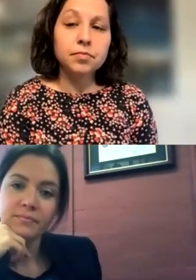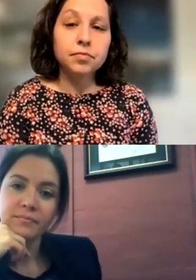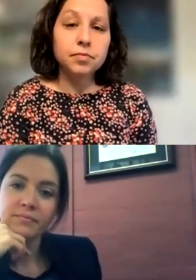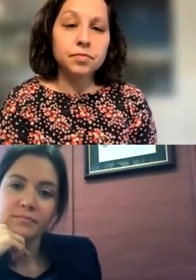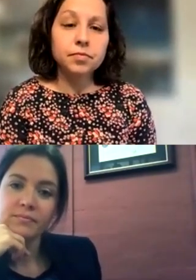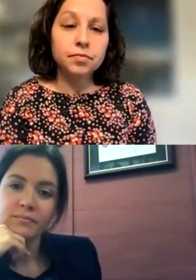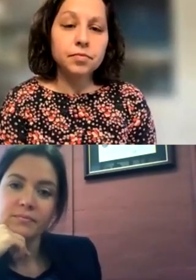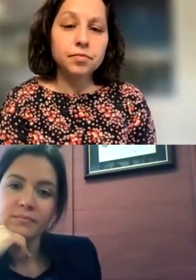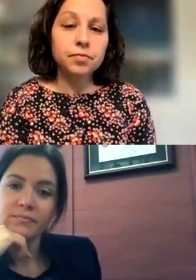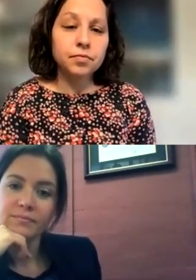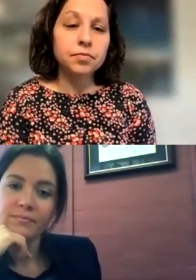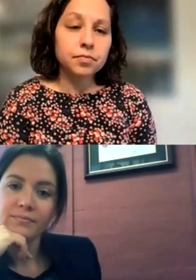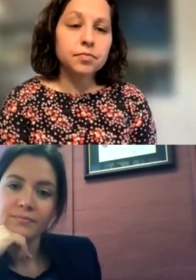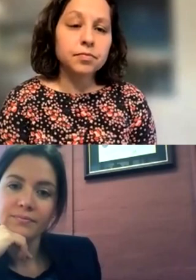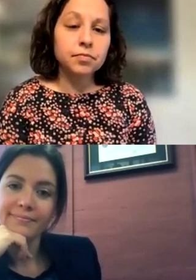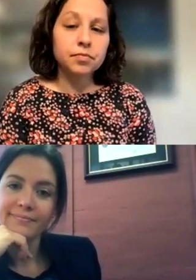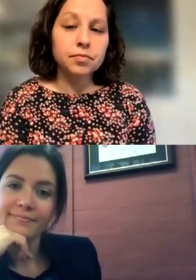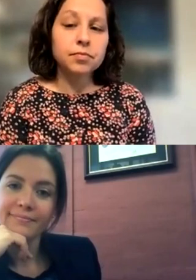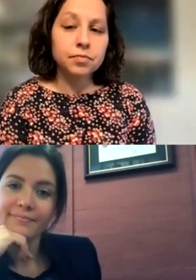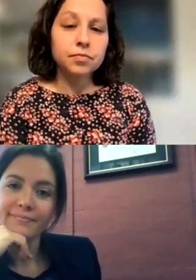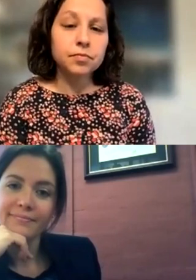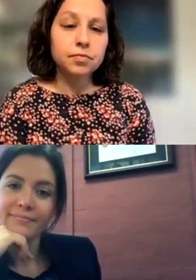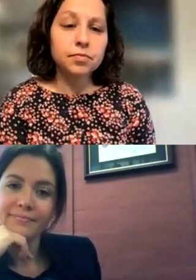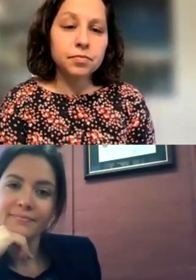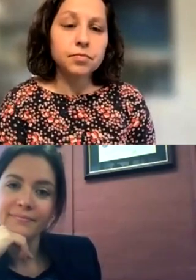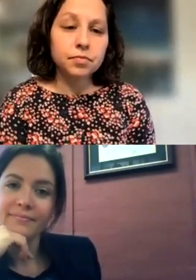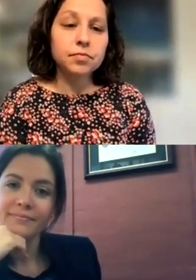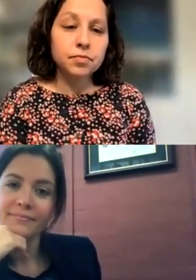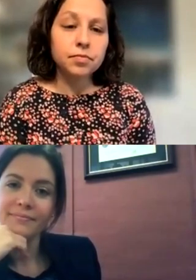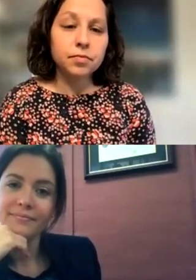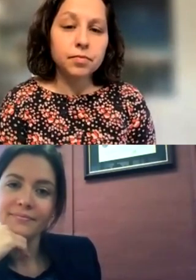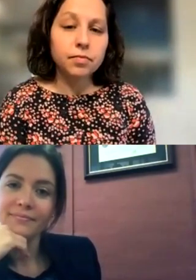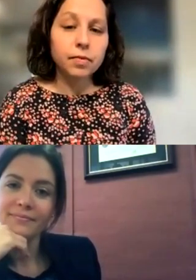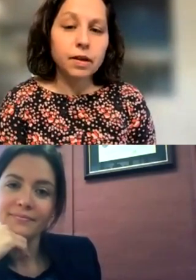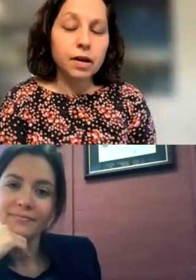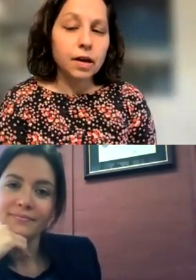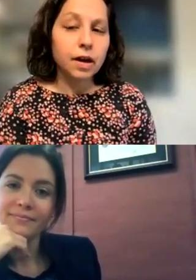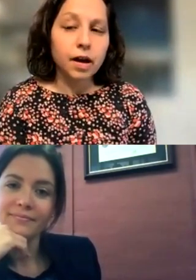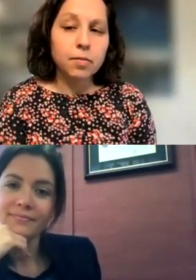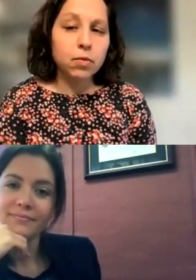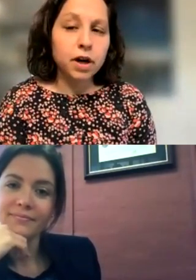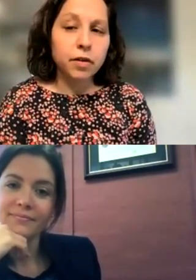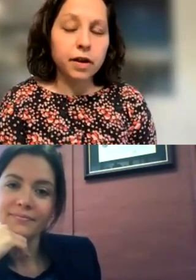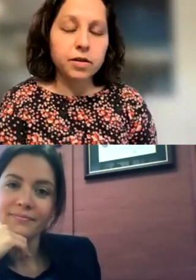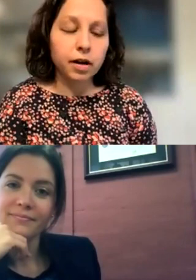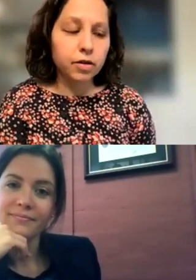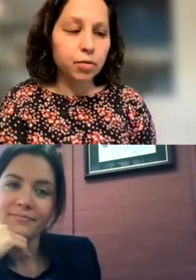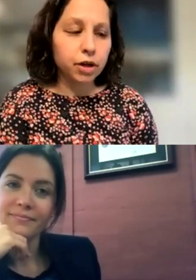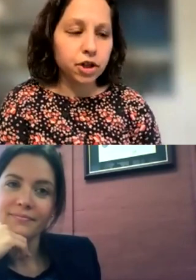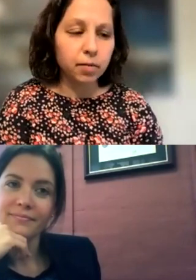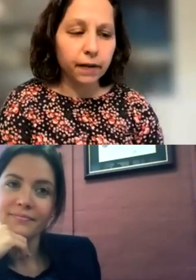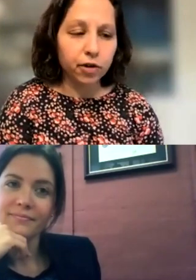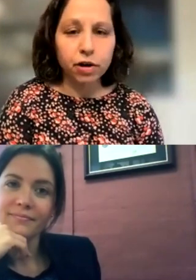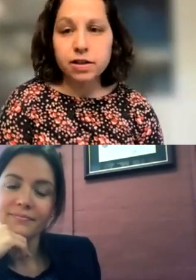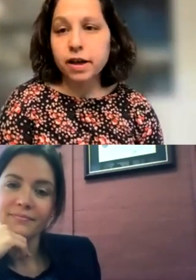physicians and residents and whoever else is interested in improving their communication. Yeah, I mean, one of the things that I so